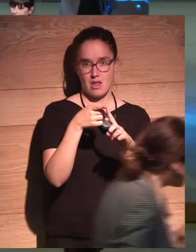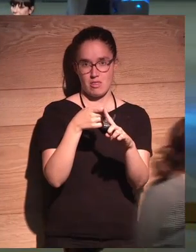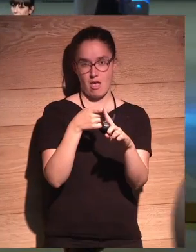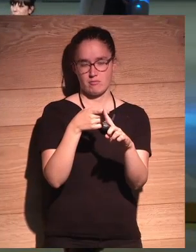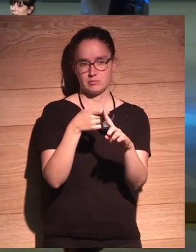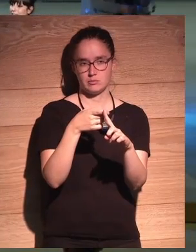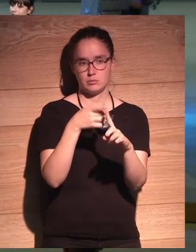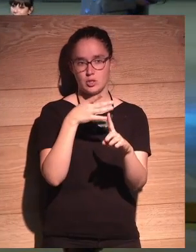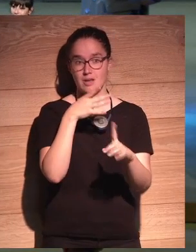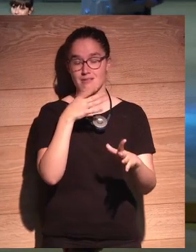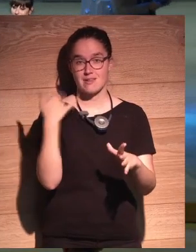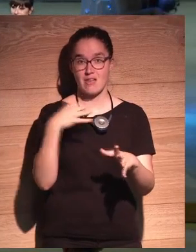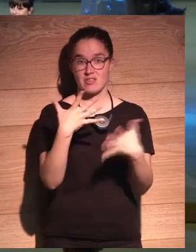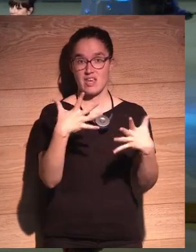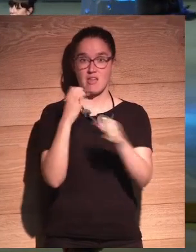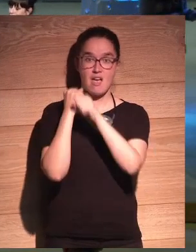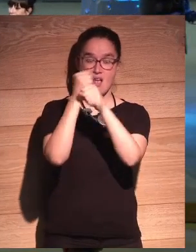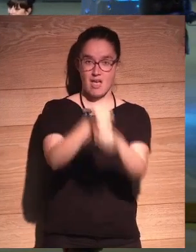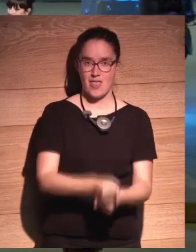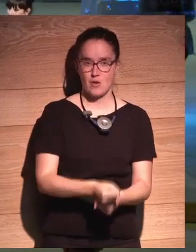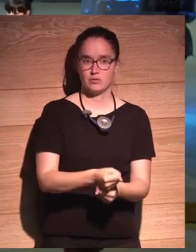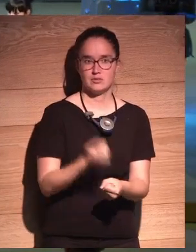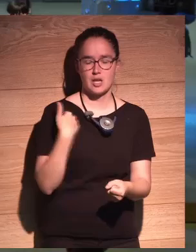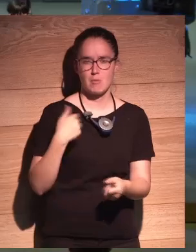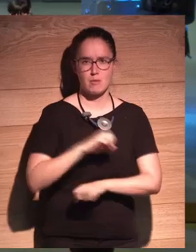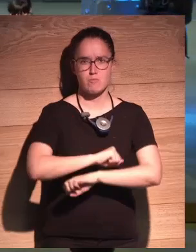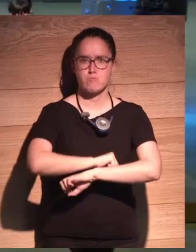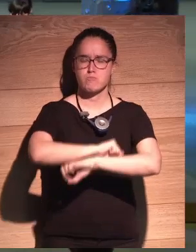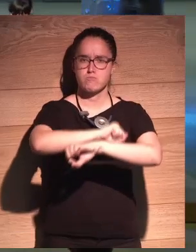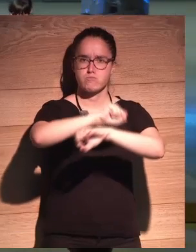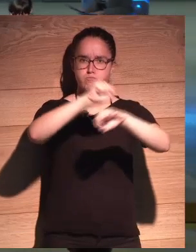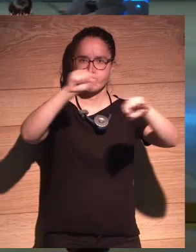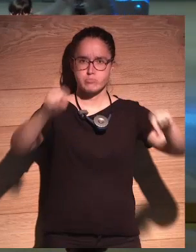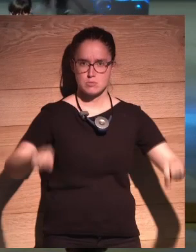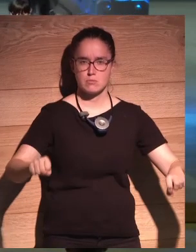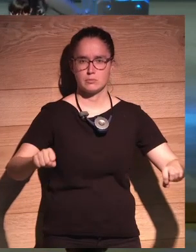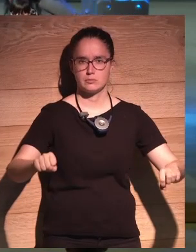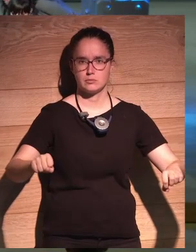to do a brief reference to this festival. It's going to